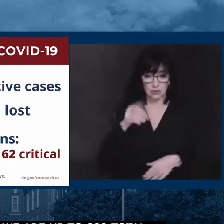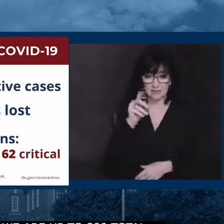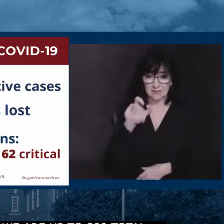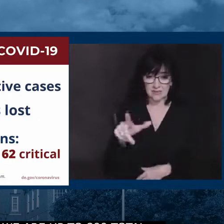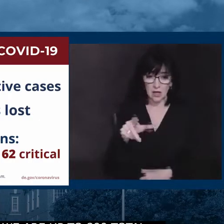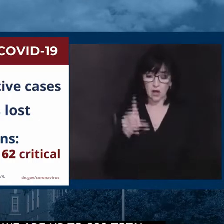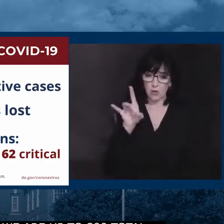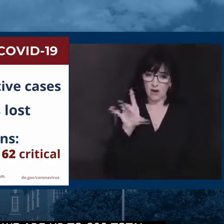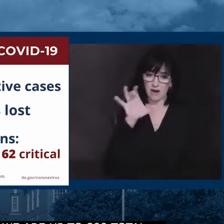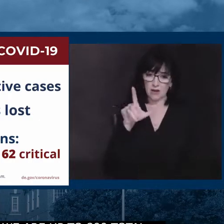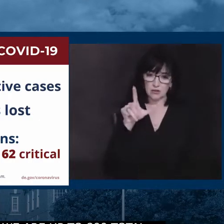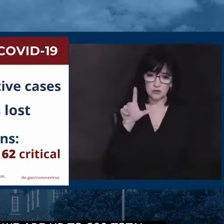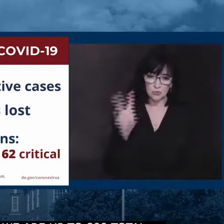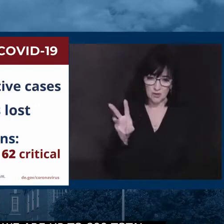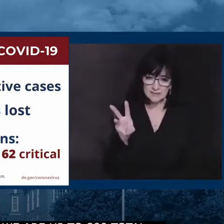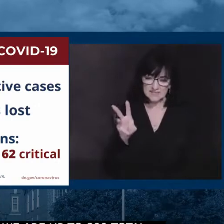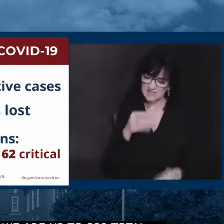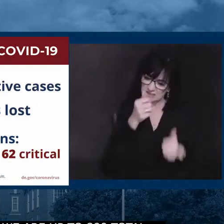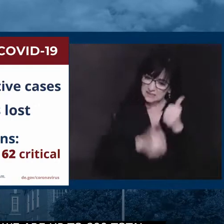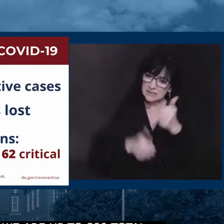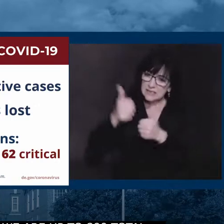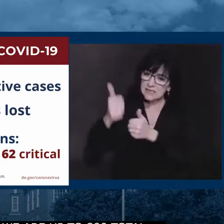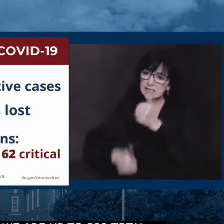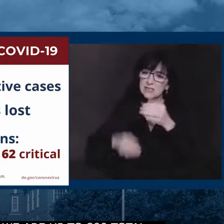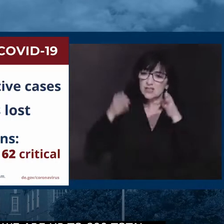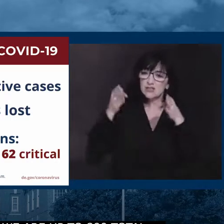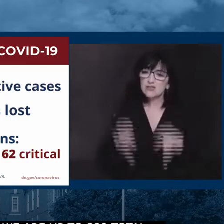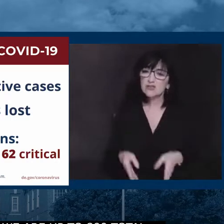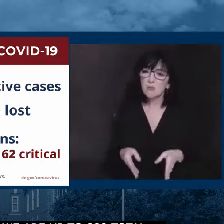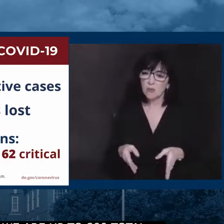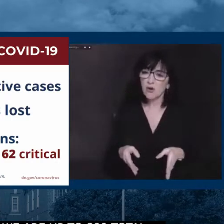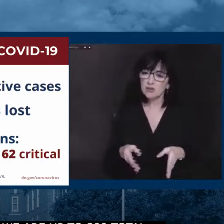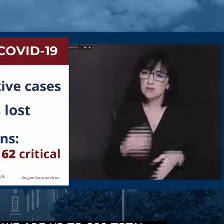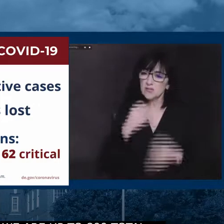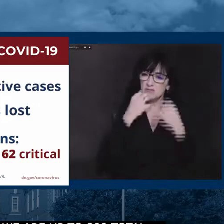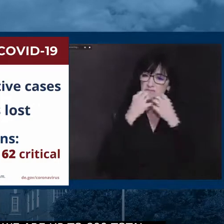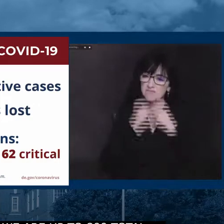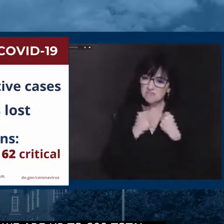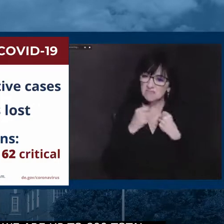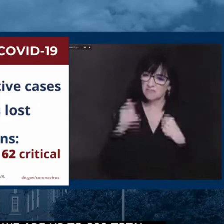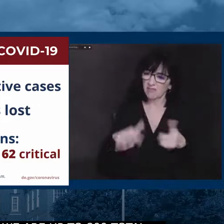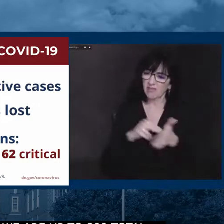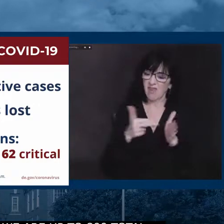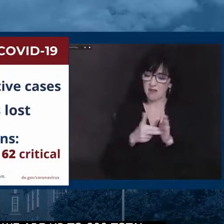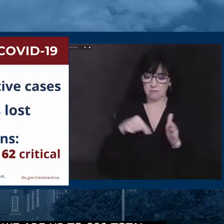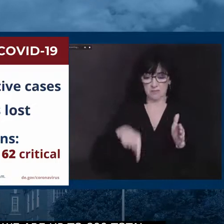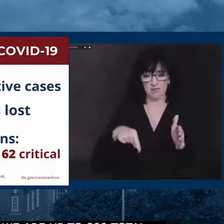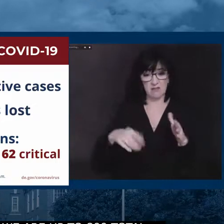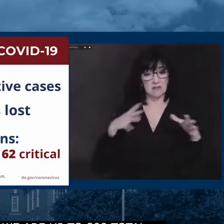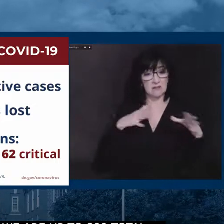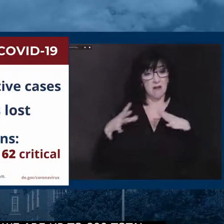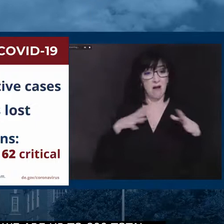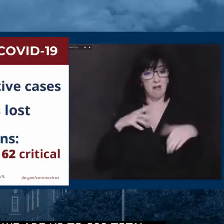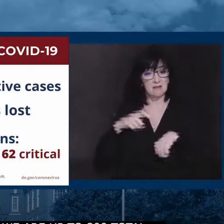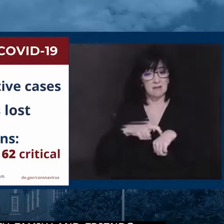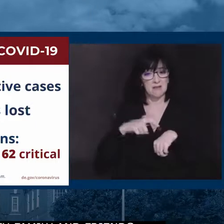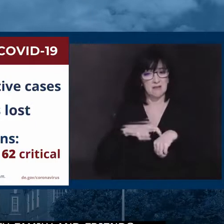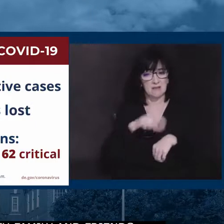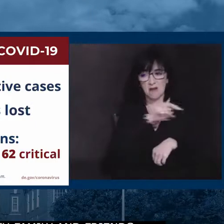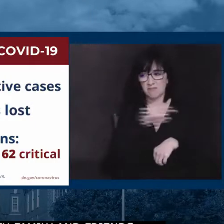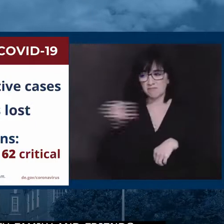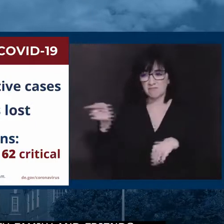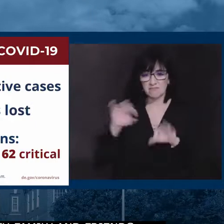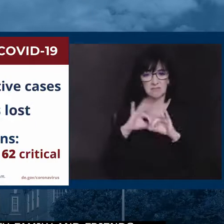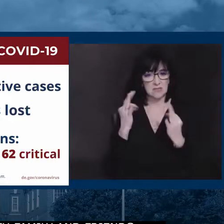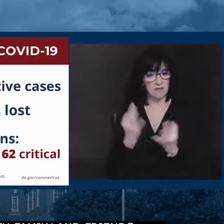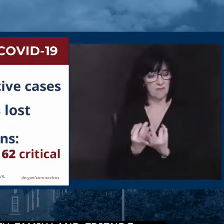friends who during this holiday season are going to be missing that individual. One of the things that I mentioned a minute